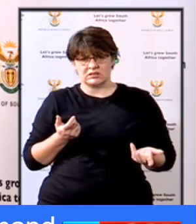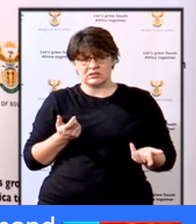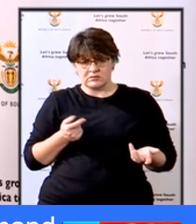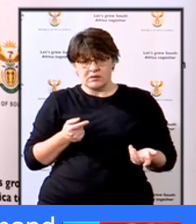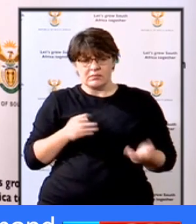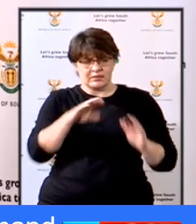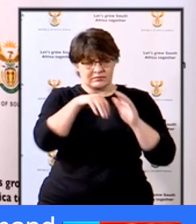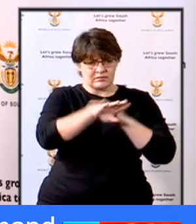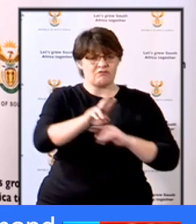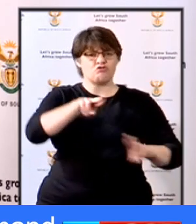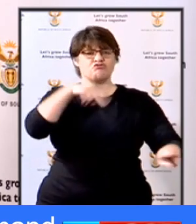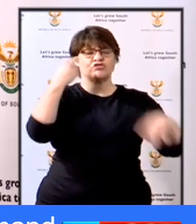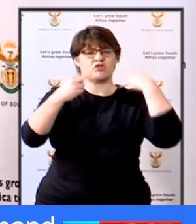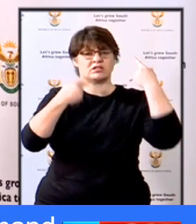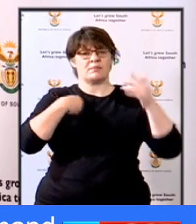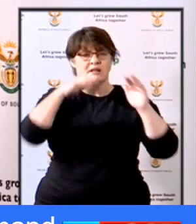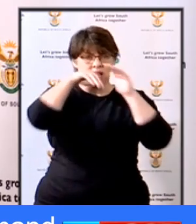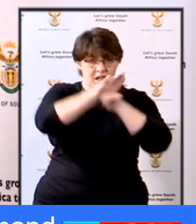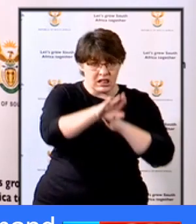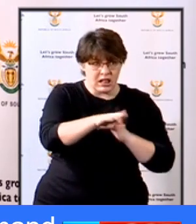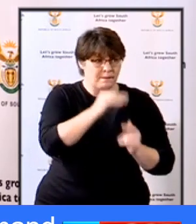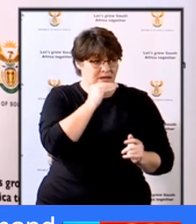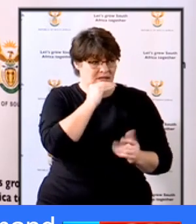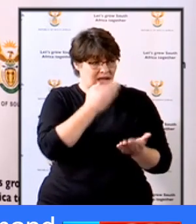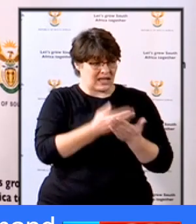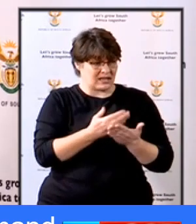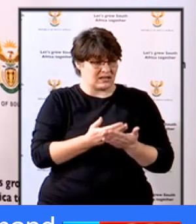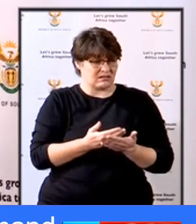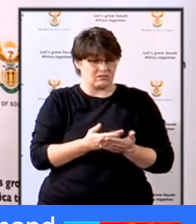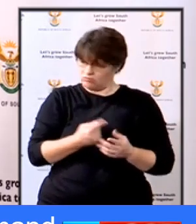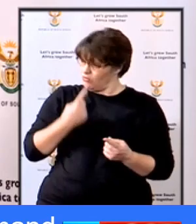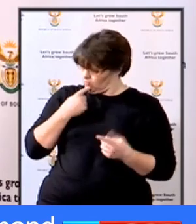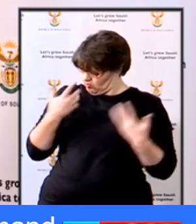Collection of food from restaurants. Oh. Yes.